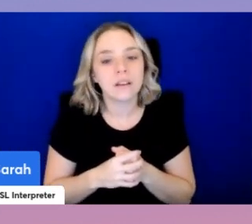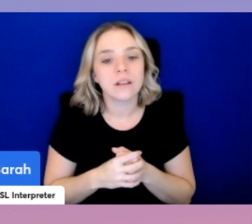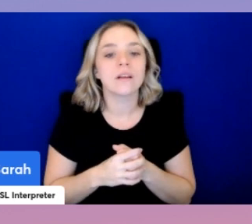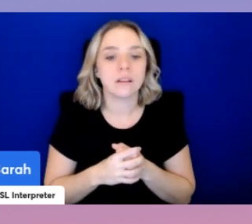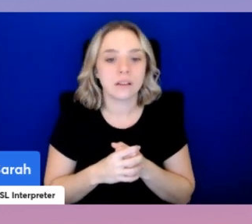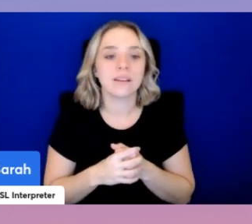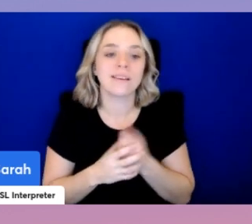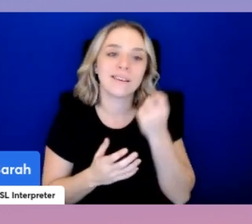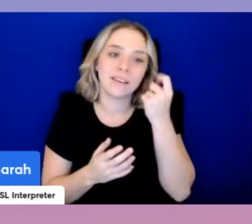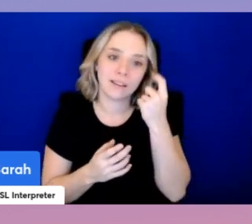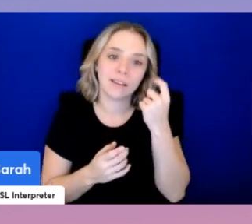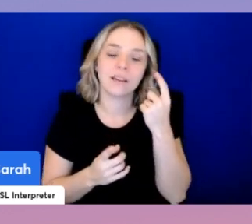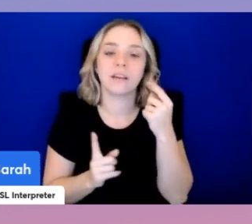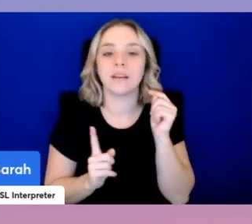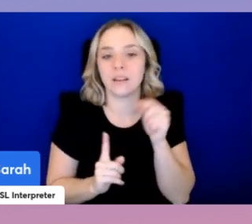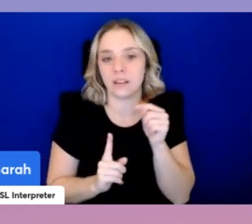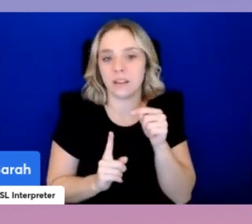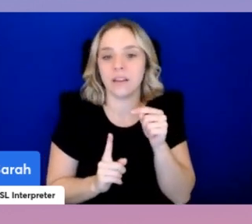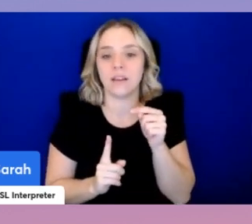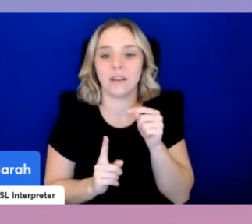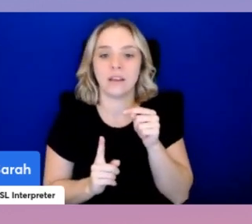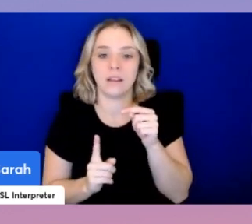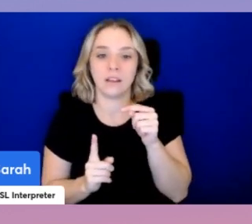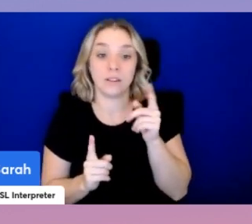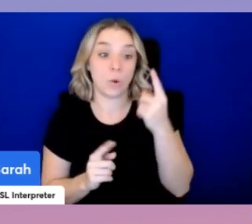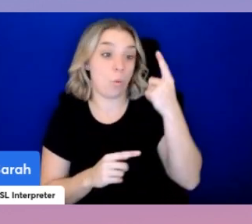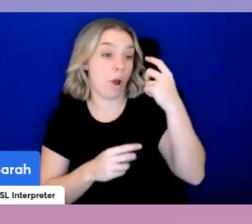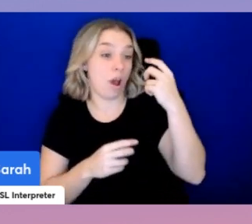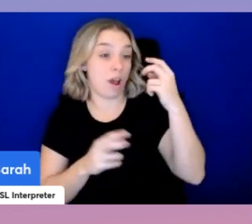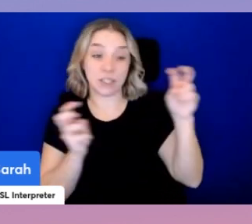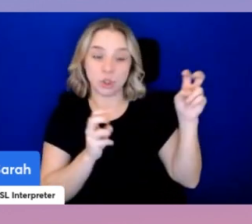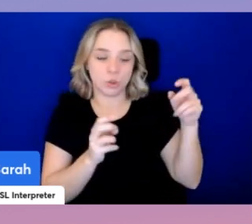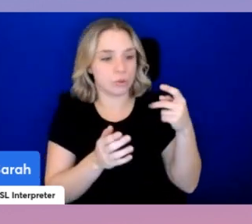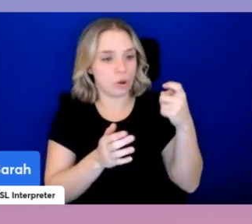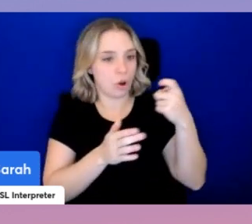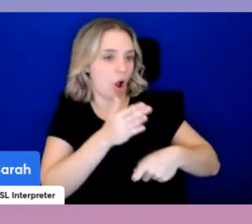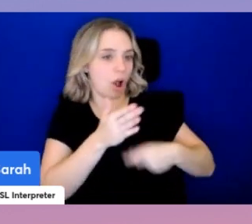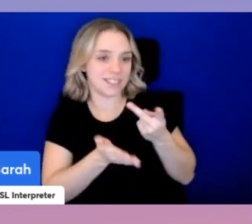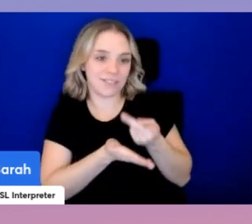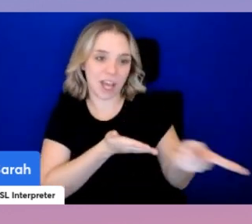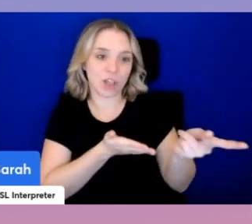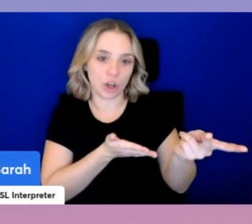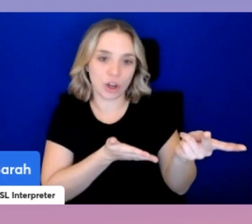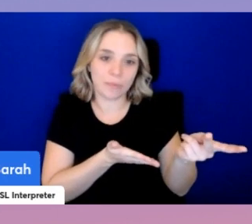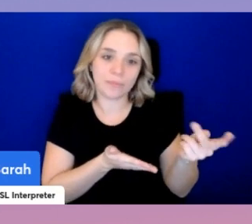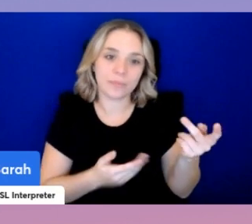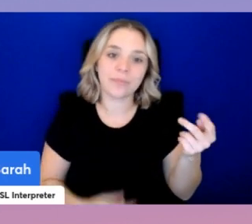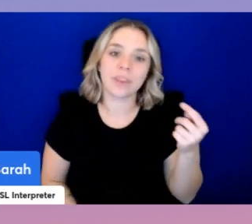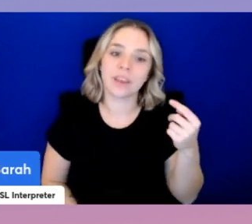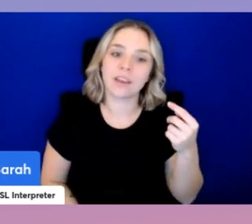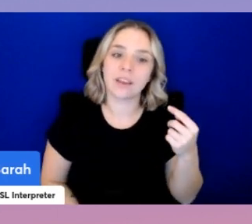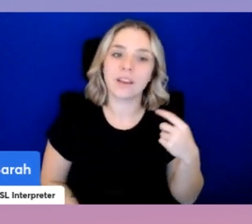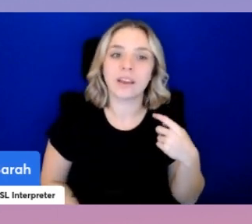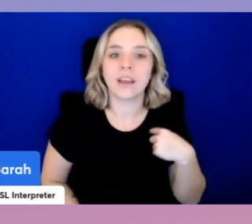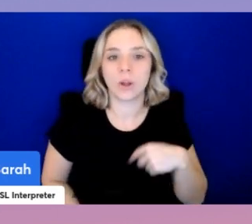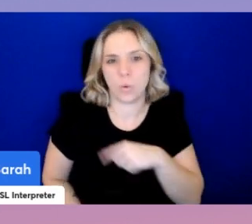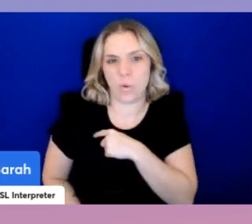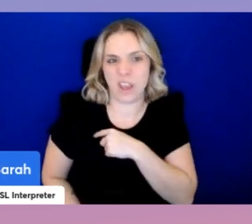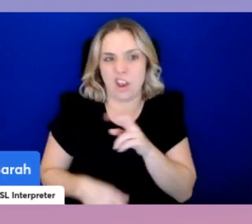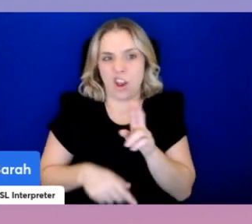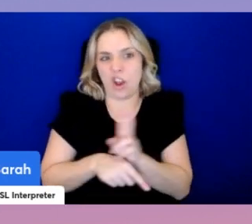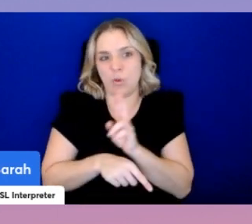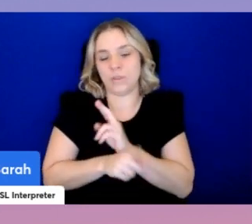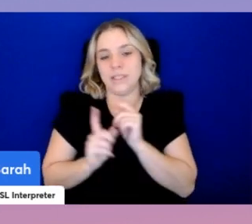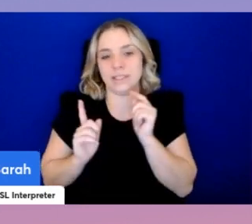stack is cost failure. And actually, we are using agnostic tech stack is introduced by the Tao